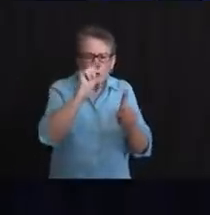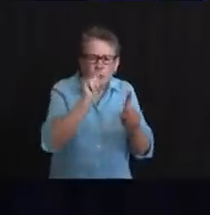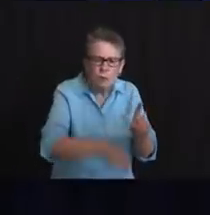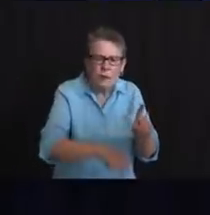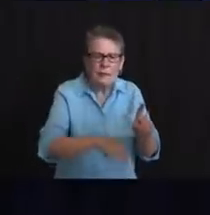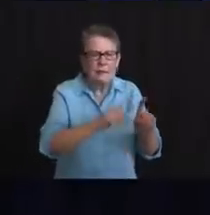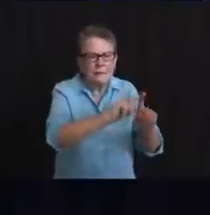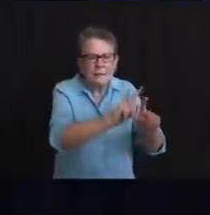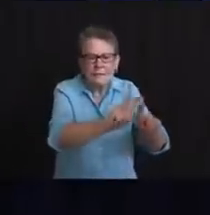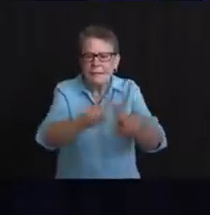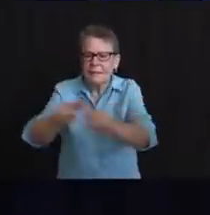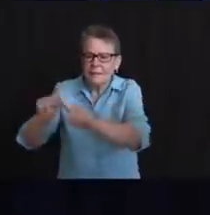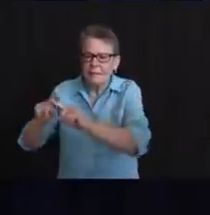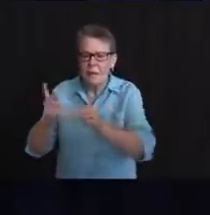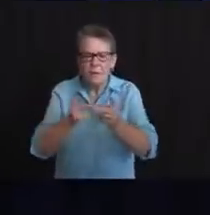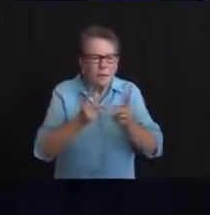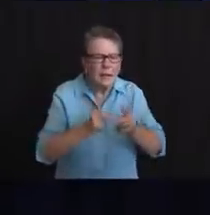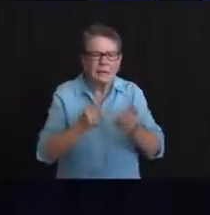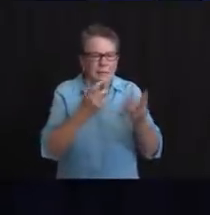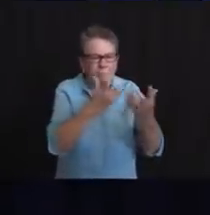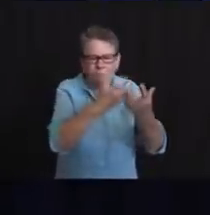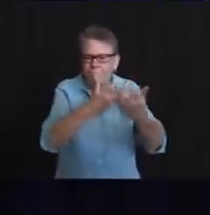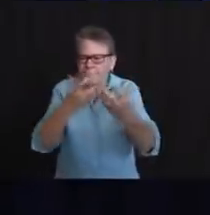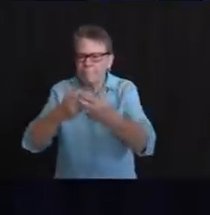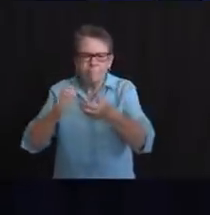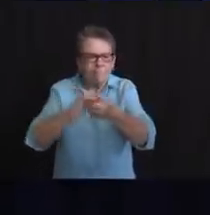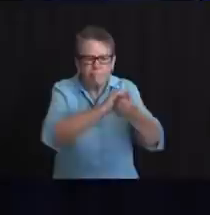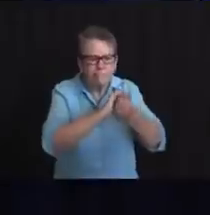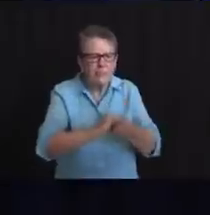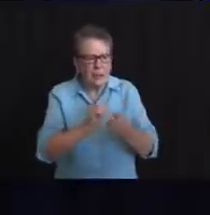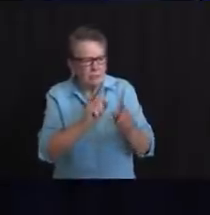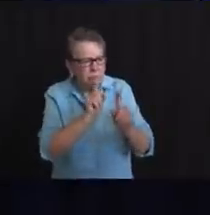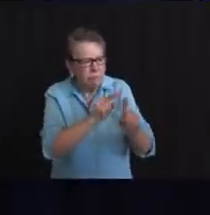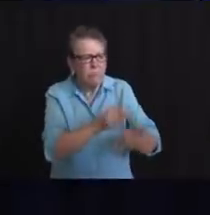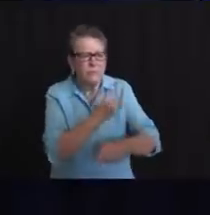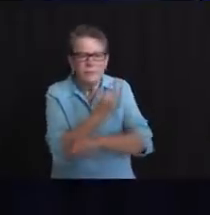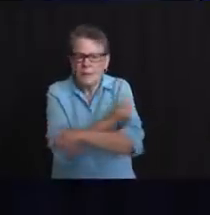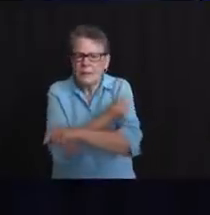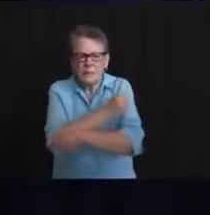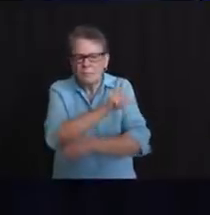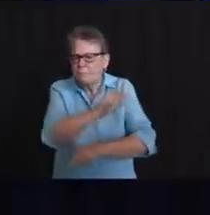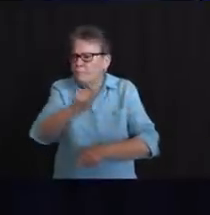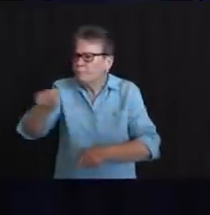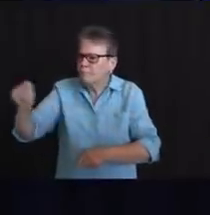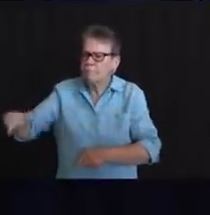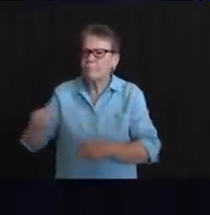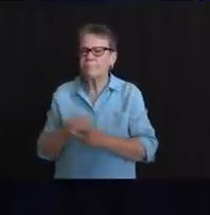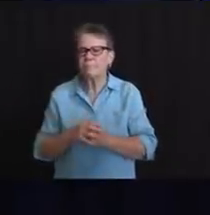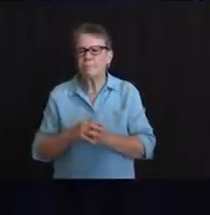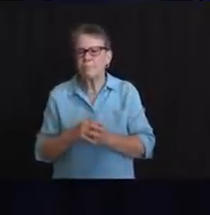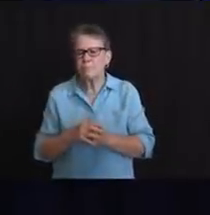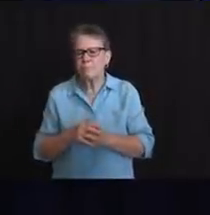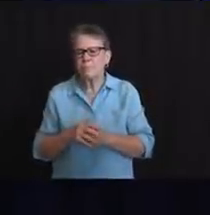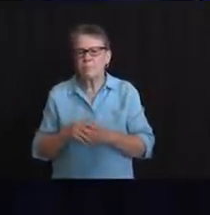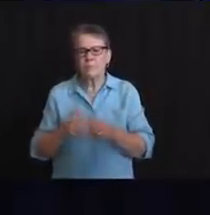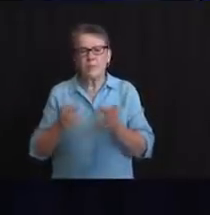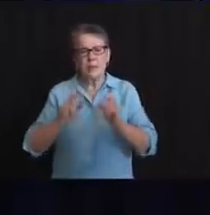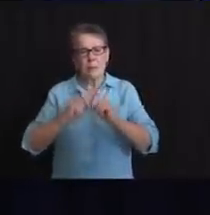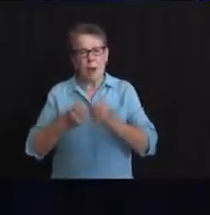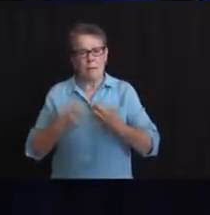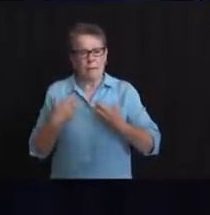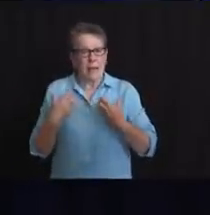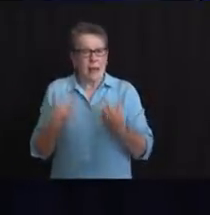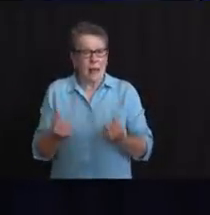In advance of the clinic, the Department of Health staff and members of the COVID Community Corps canvassed neighborhoods and